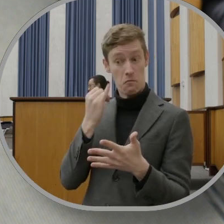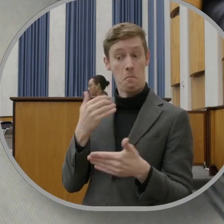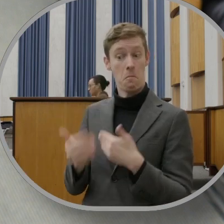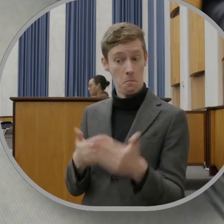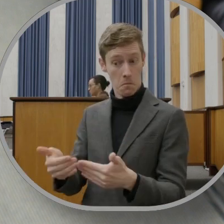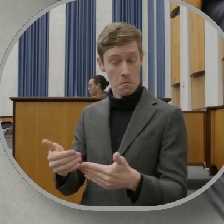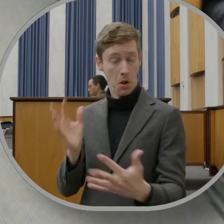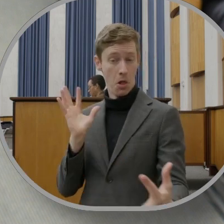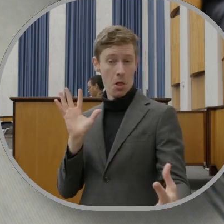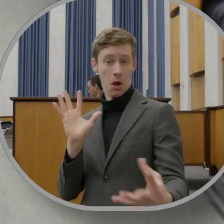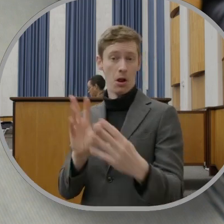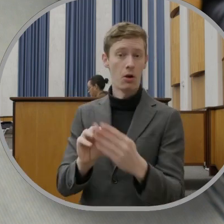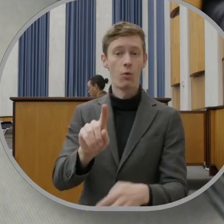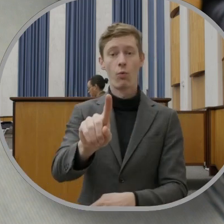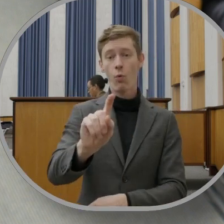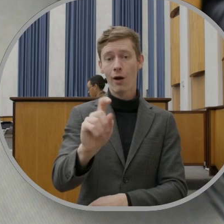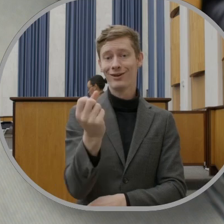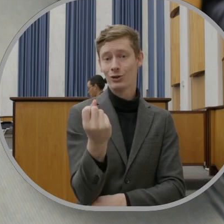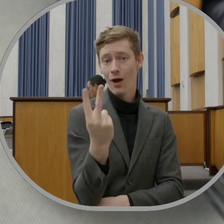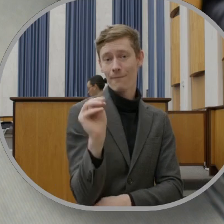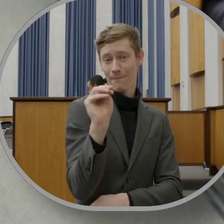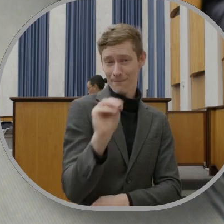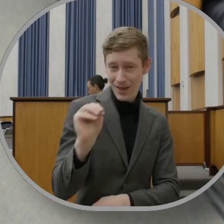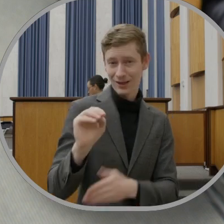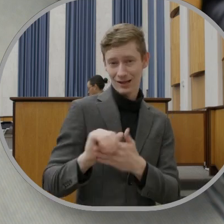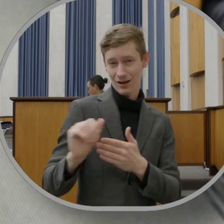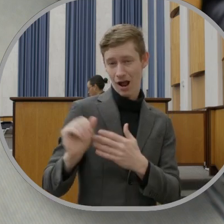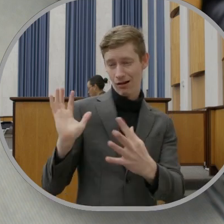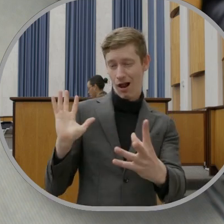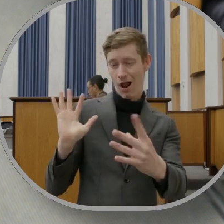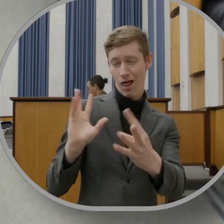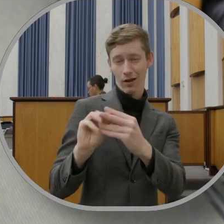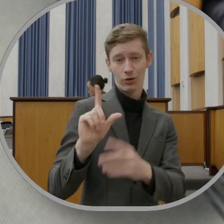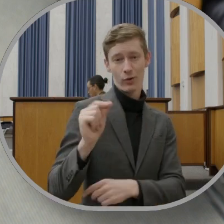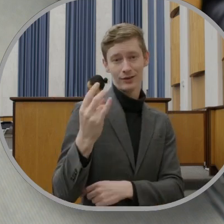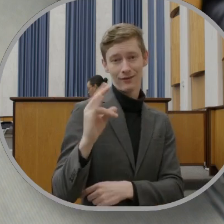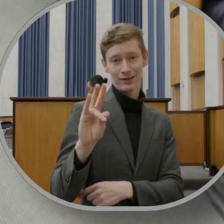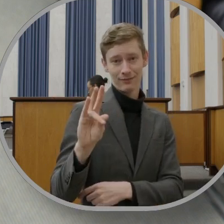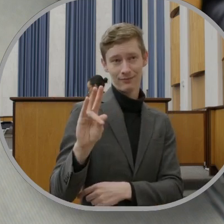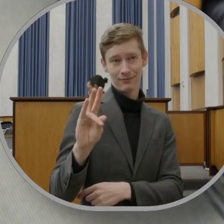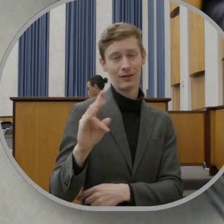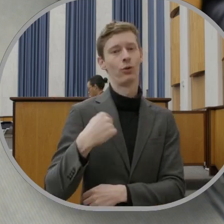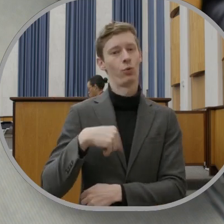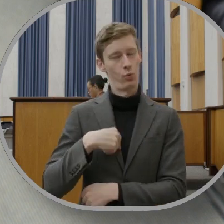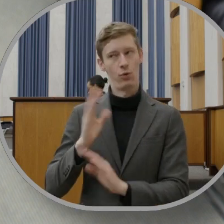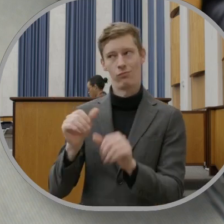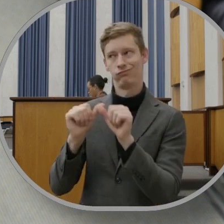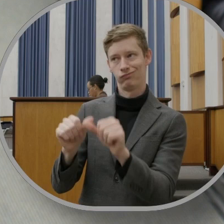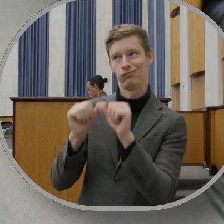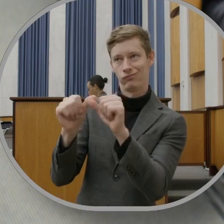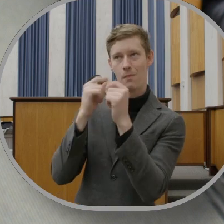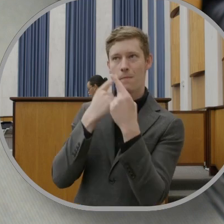$112 million in road infrastructure since 2017. And we will be well on our way to accomplishing